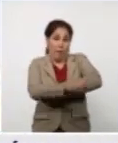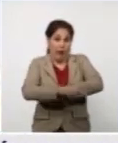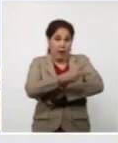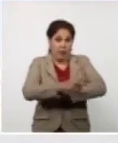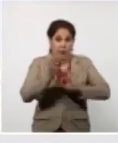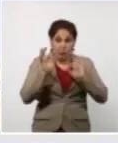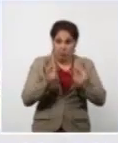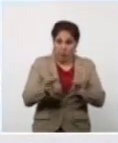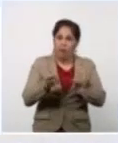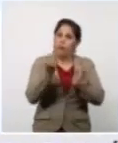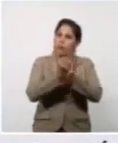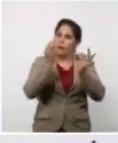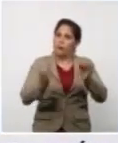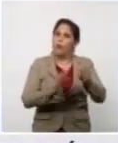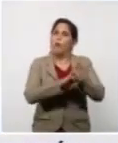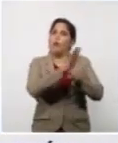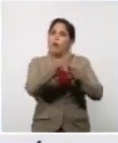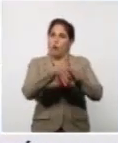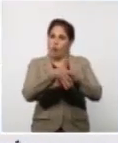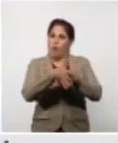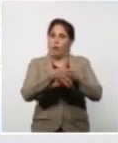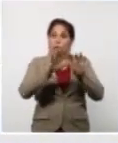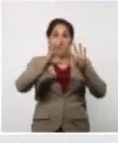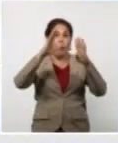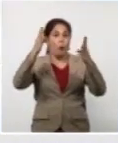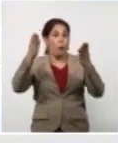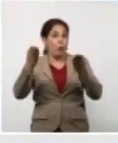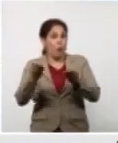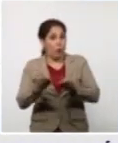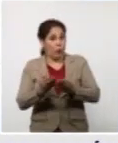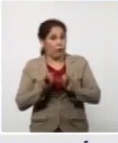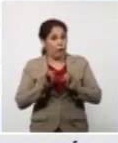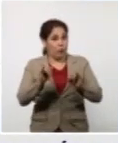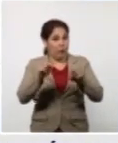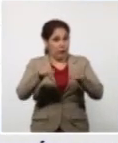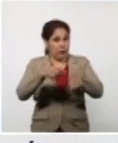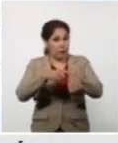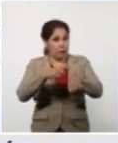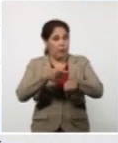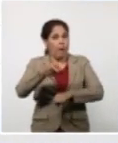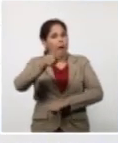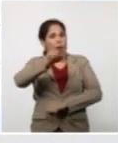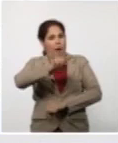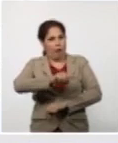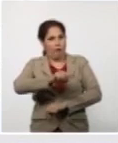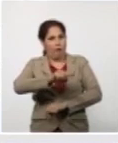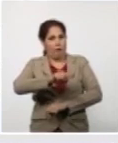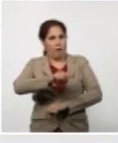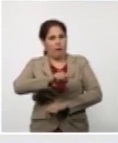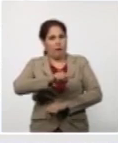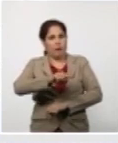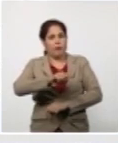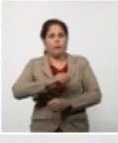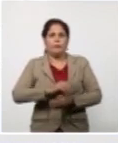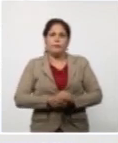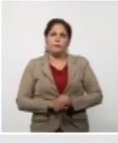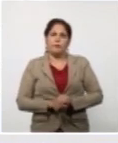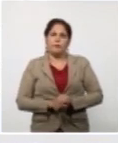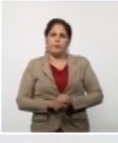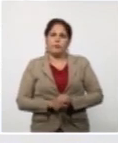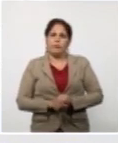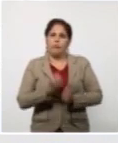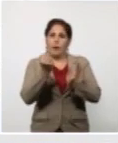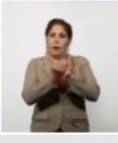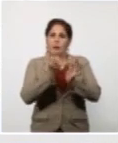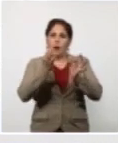The data coming from the world are not encouraging. 185 countries continue reporting COVID-19